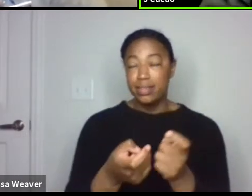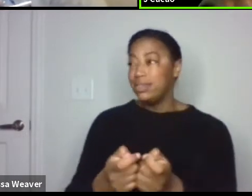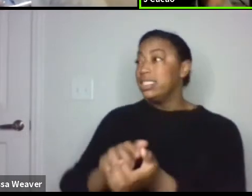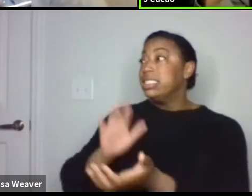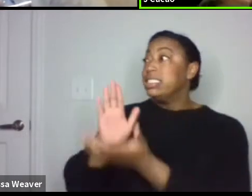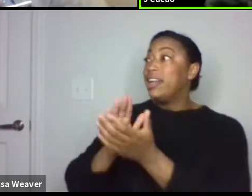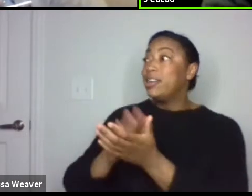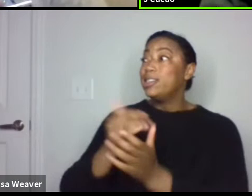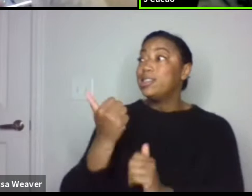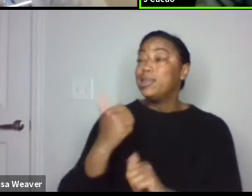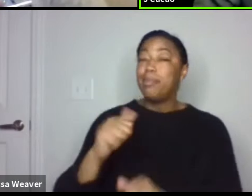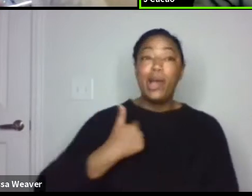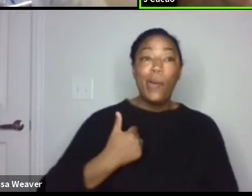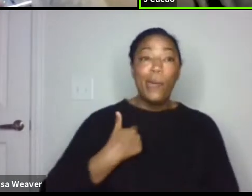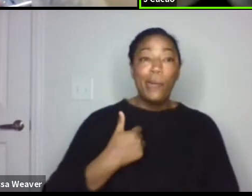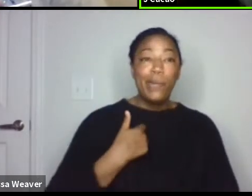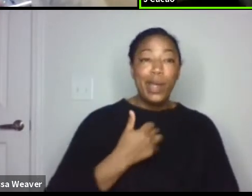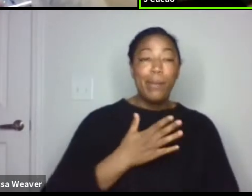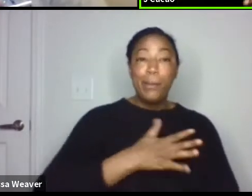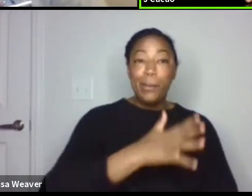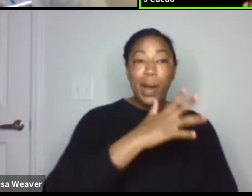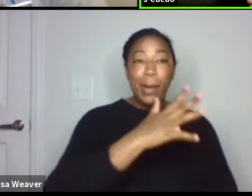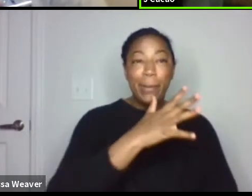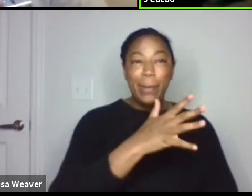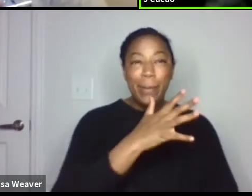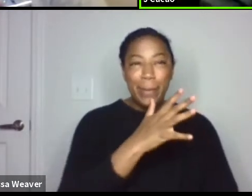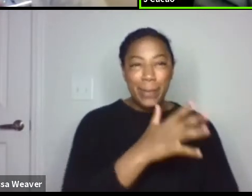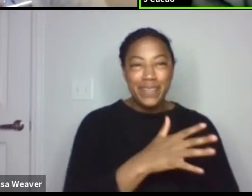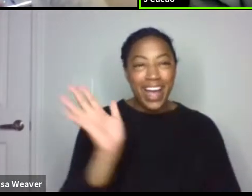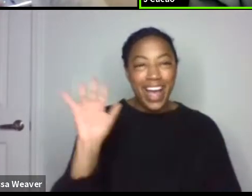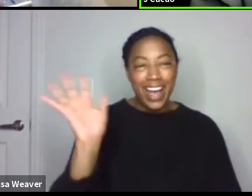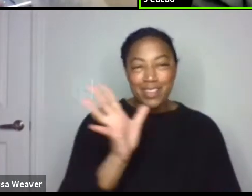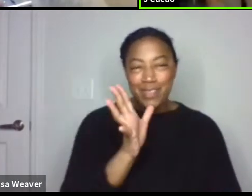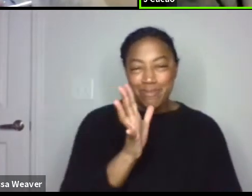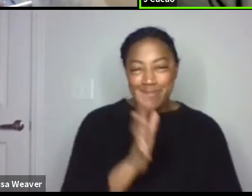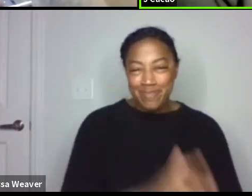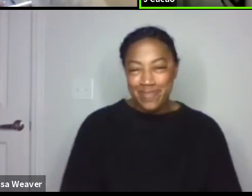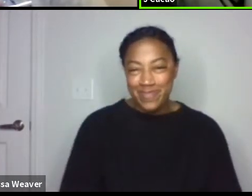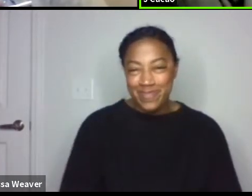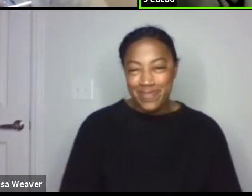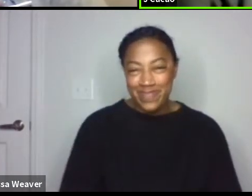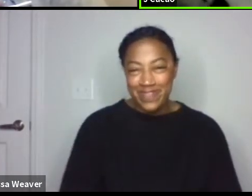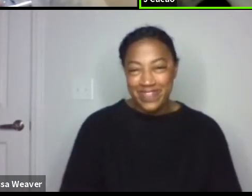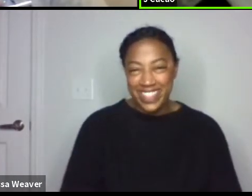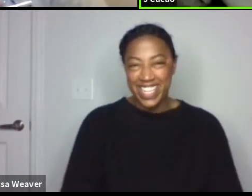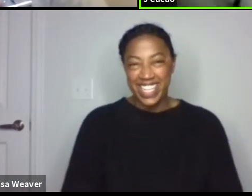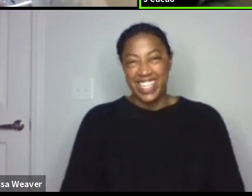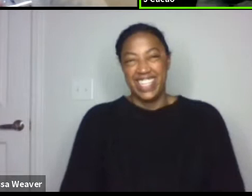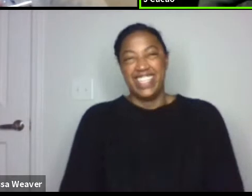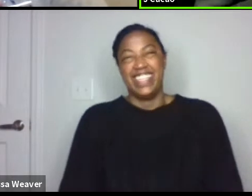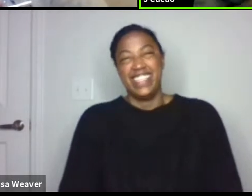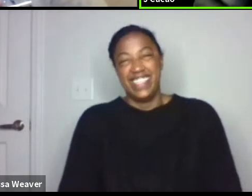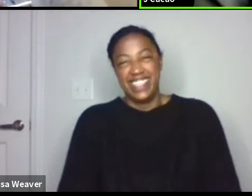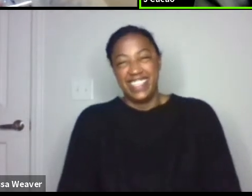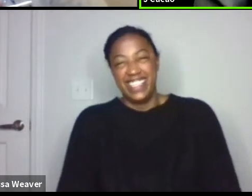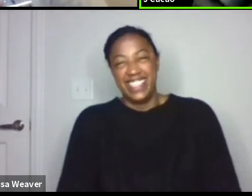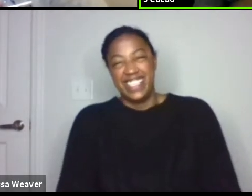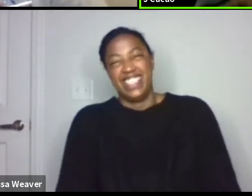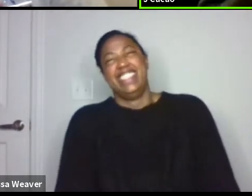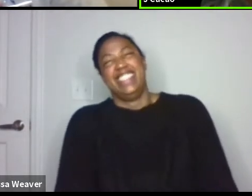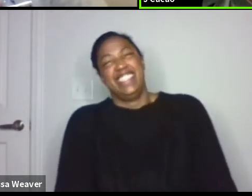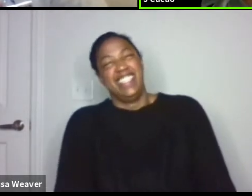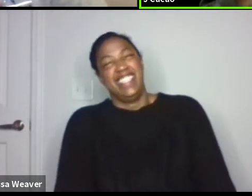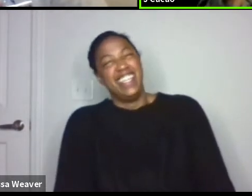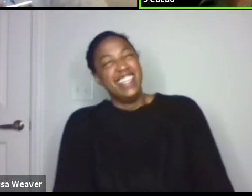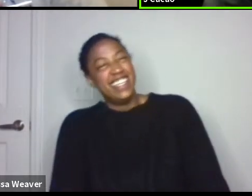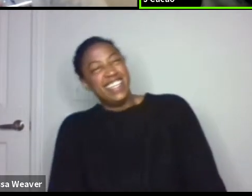Homie. Shout out to my mama. Hello, mama. I'm here. I made it.